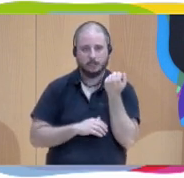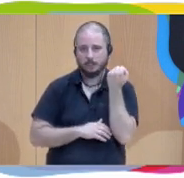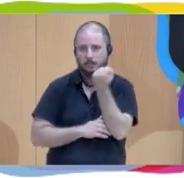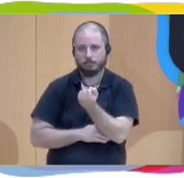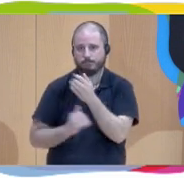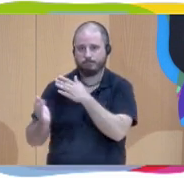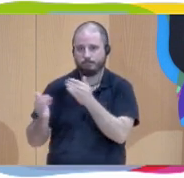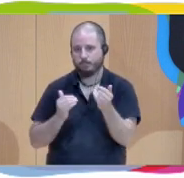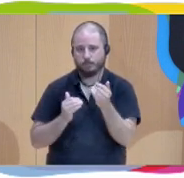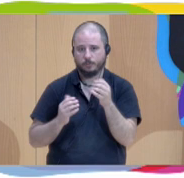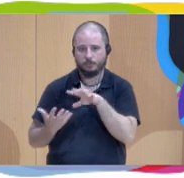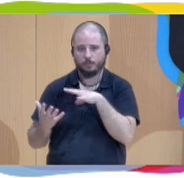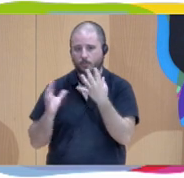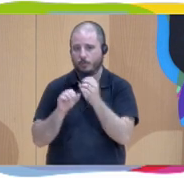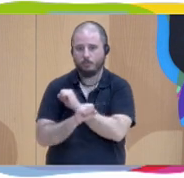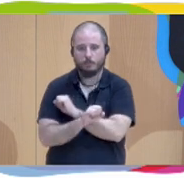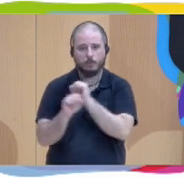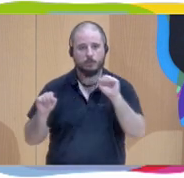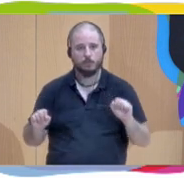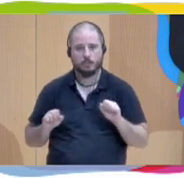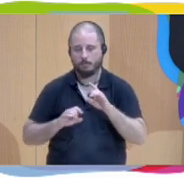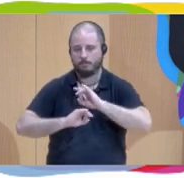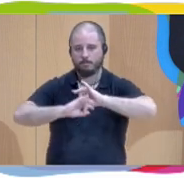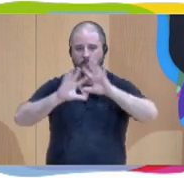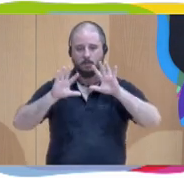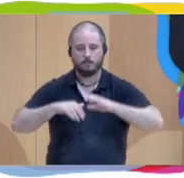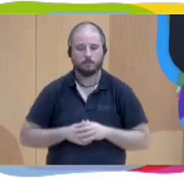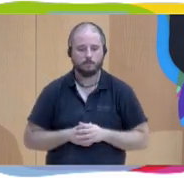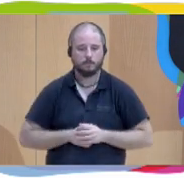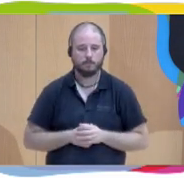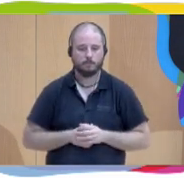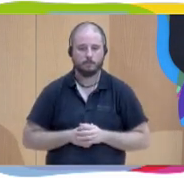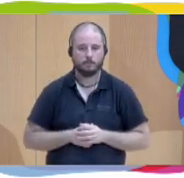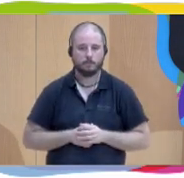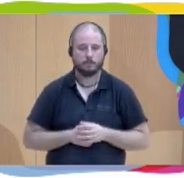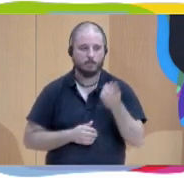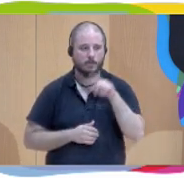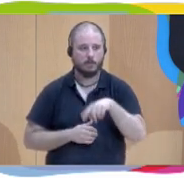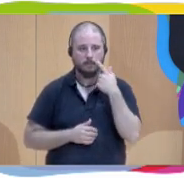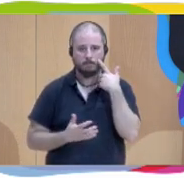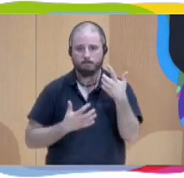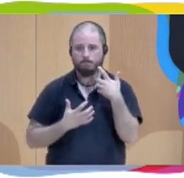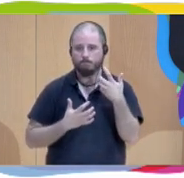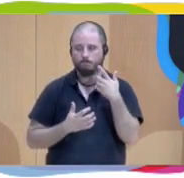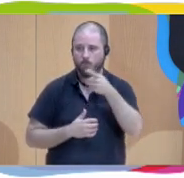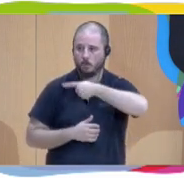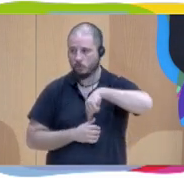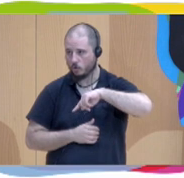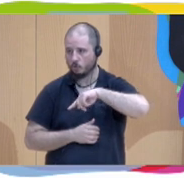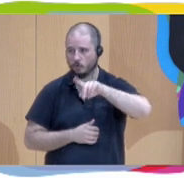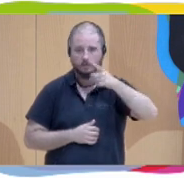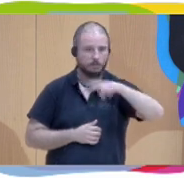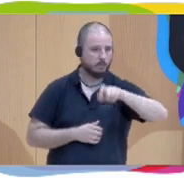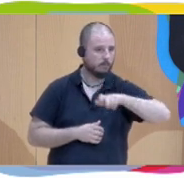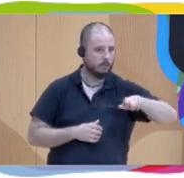both were highlighted in the evaluation material by the participants. And many of the trainees